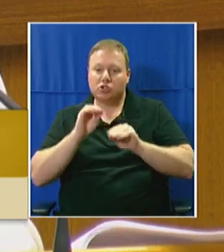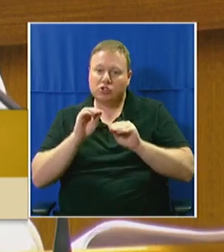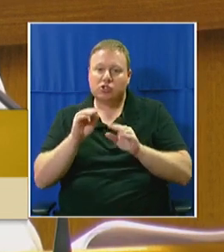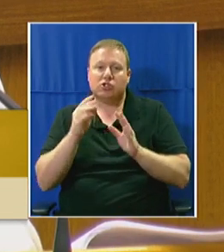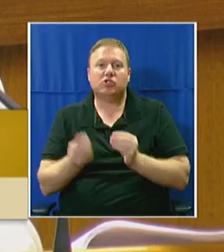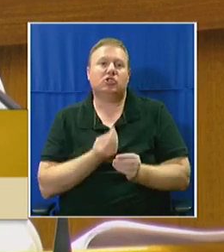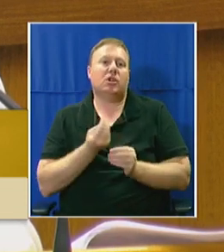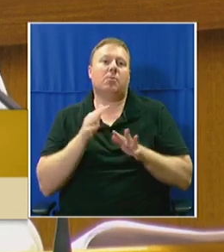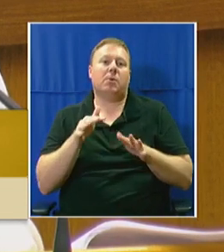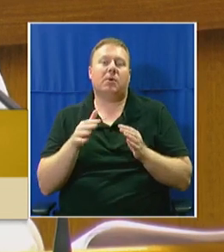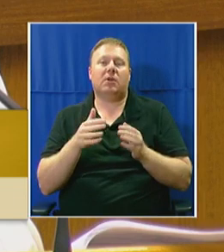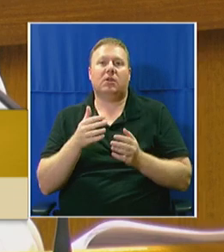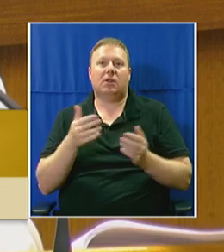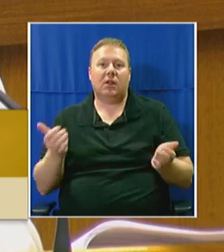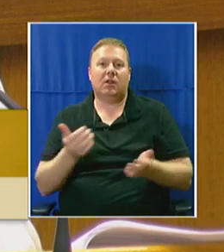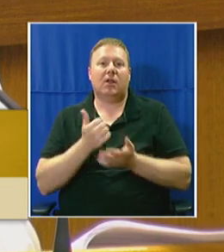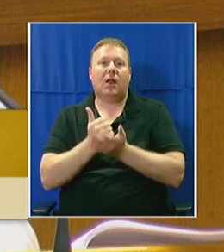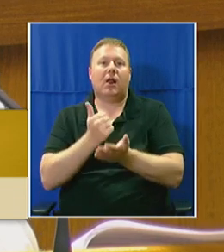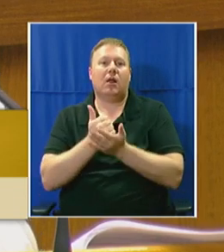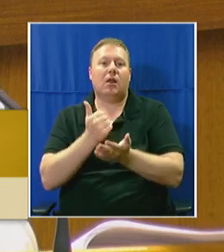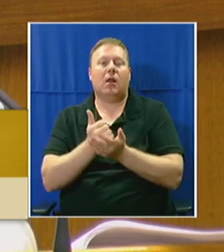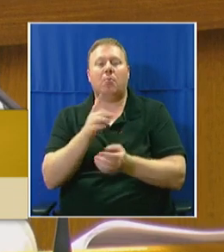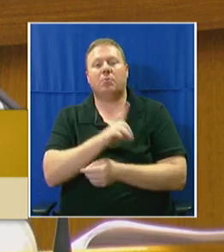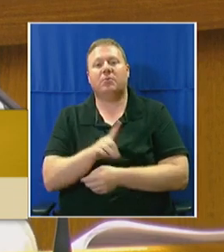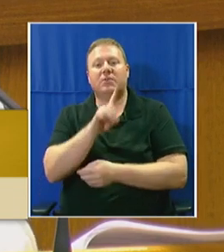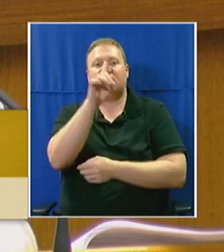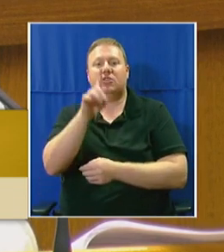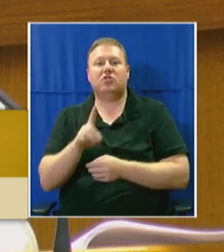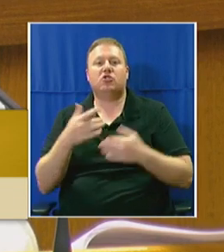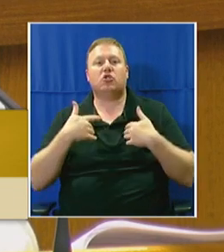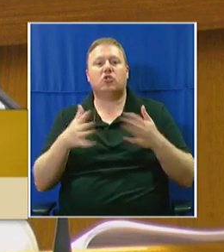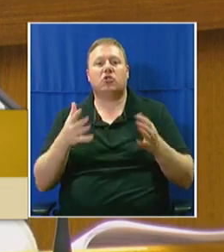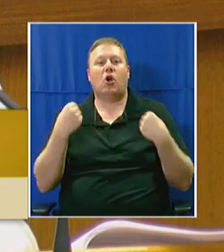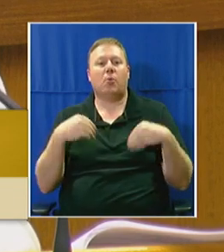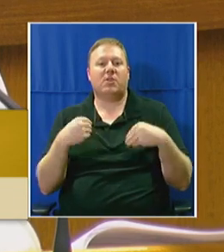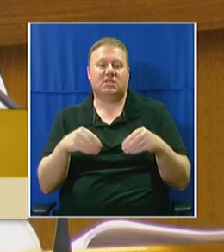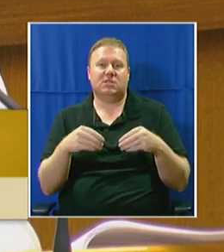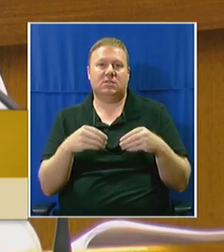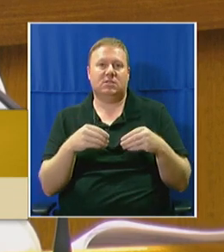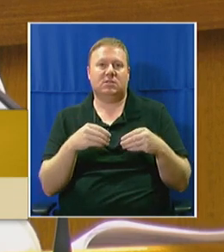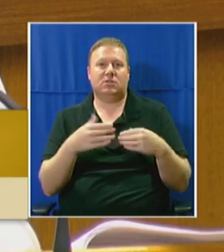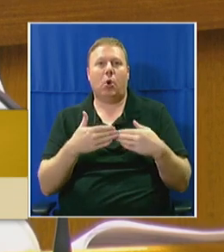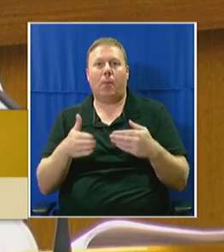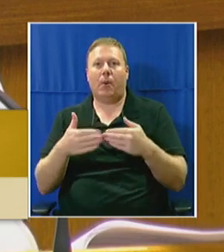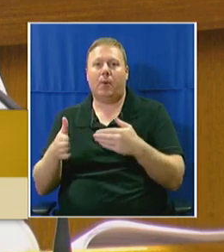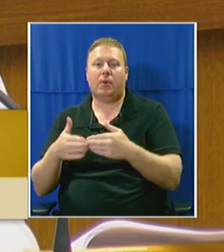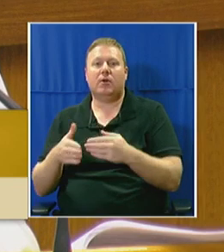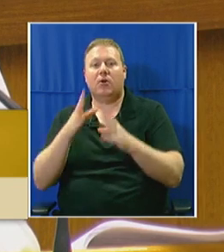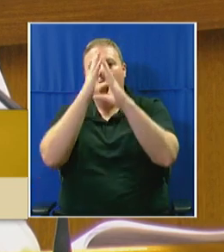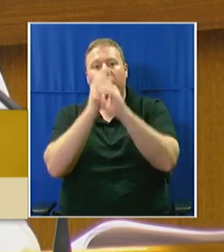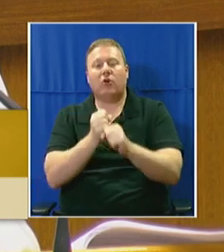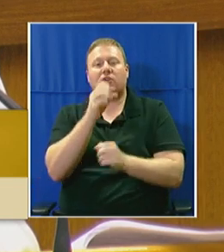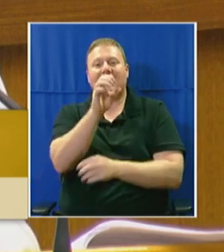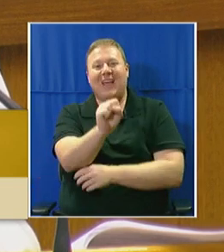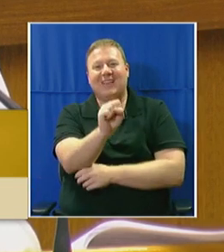technological and and digital startups and more concentered focus on smmes